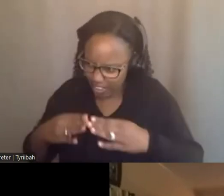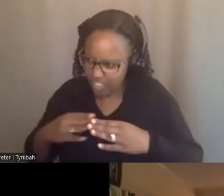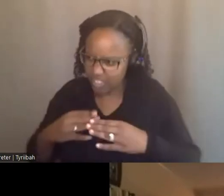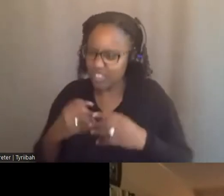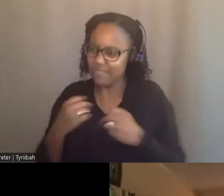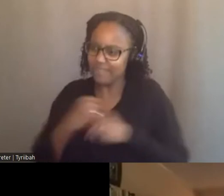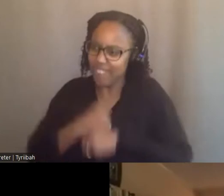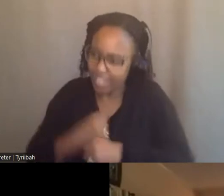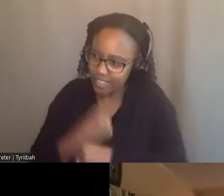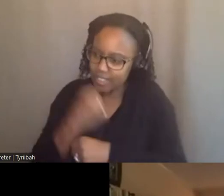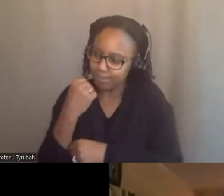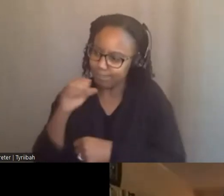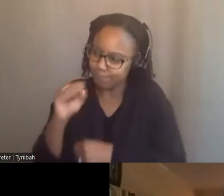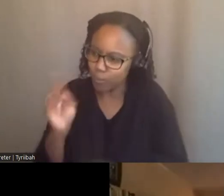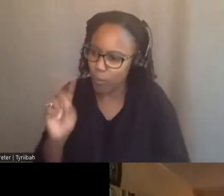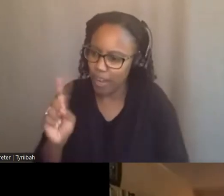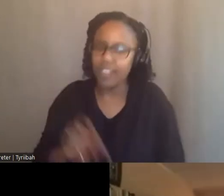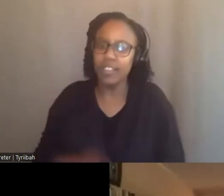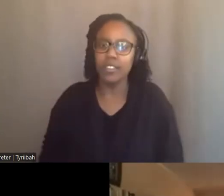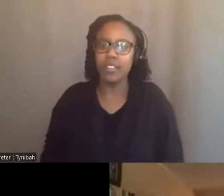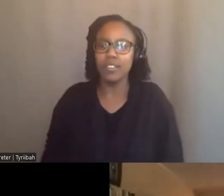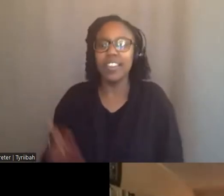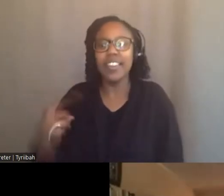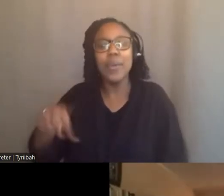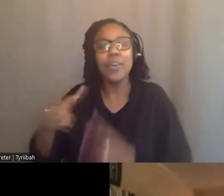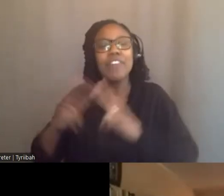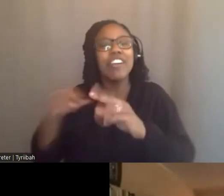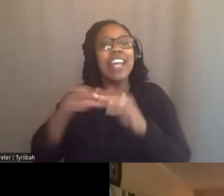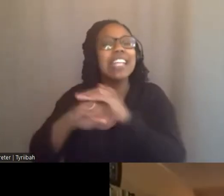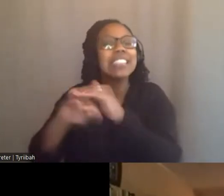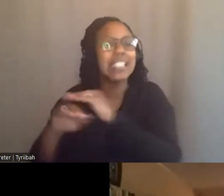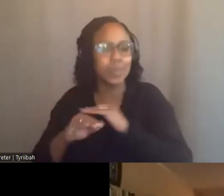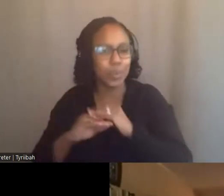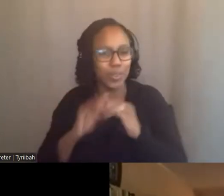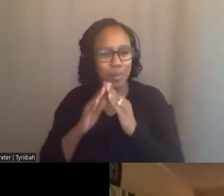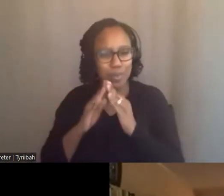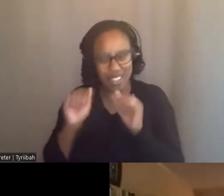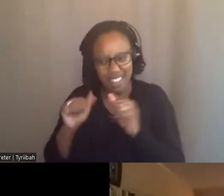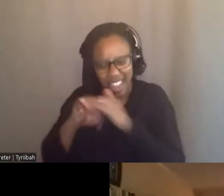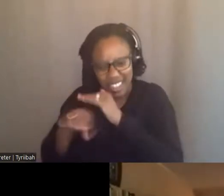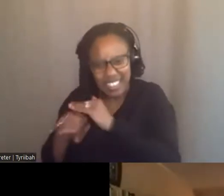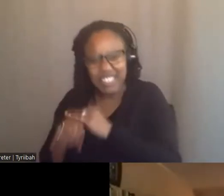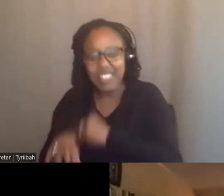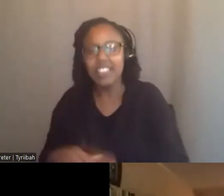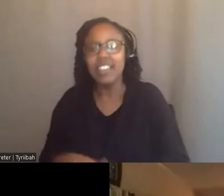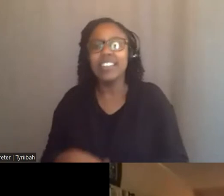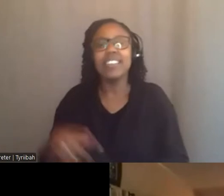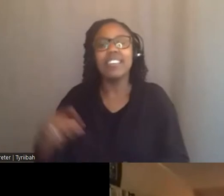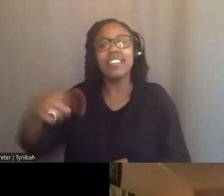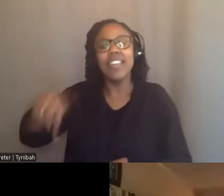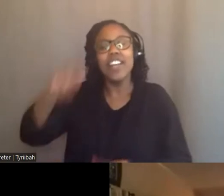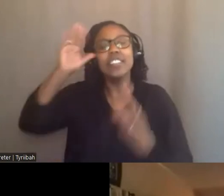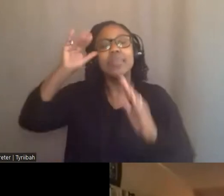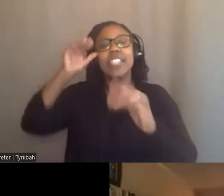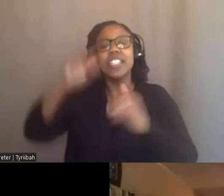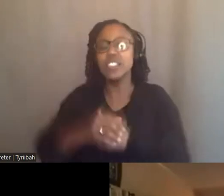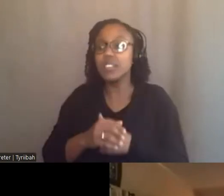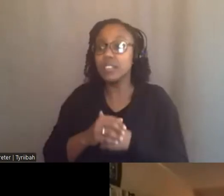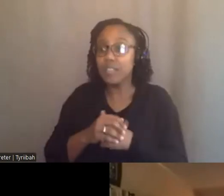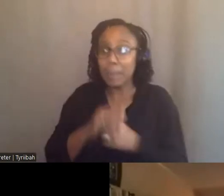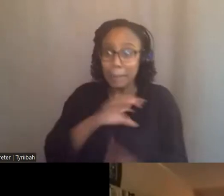thought that they were going to be told that we need to organize around police brutality, housing, and the people in the community said the